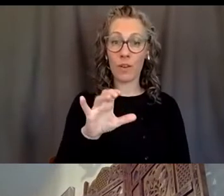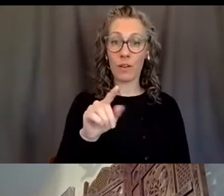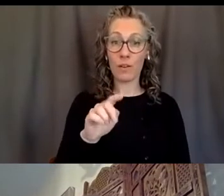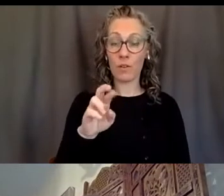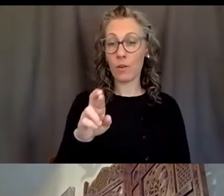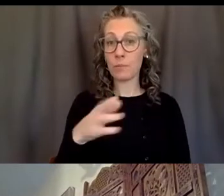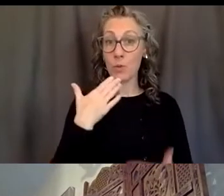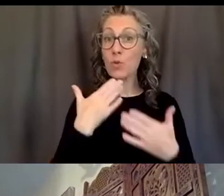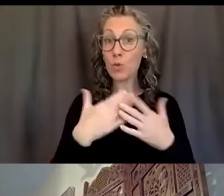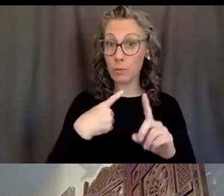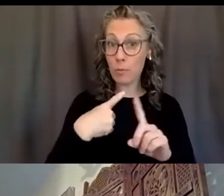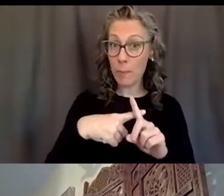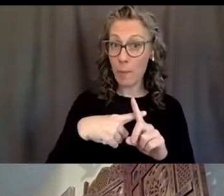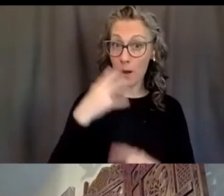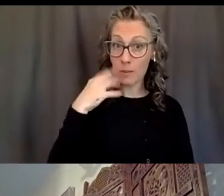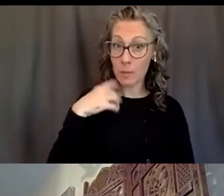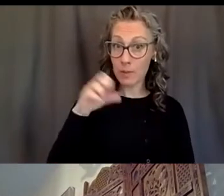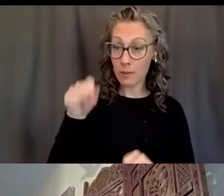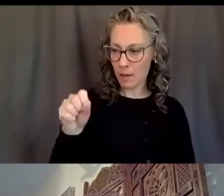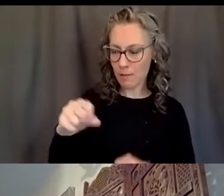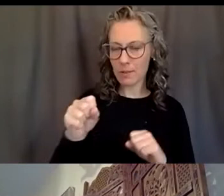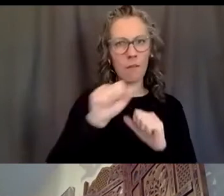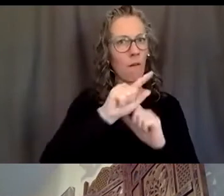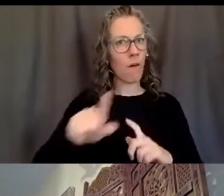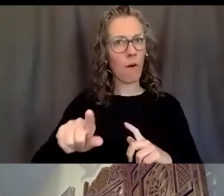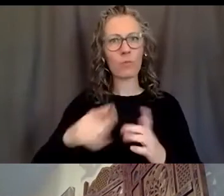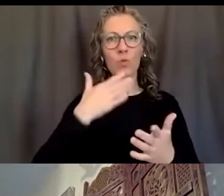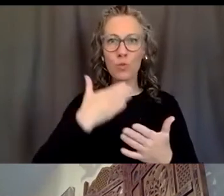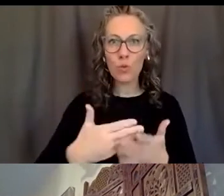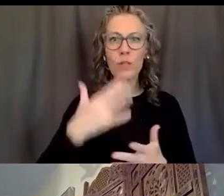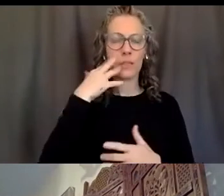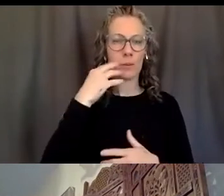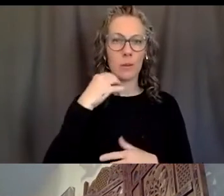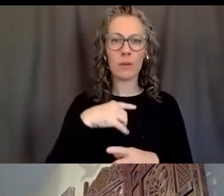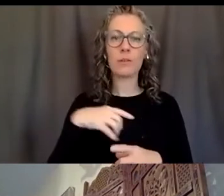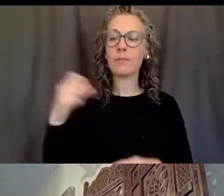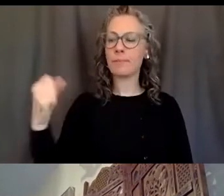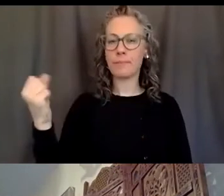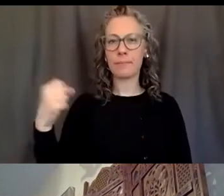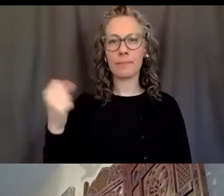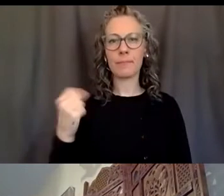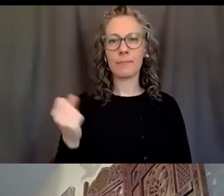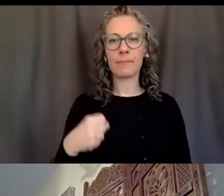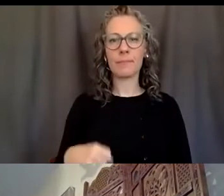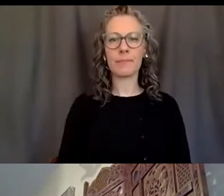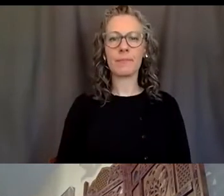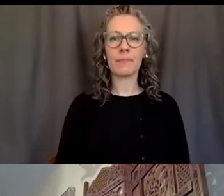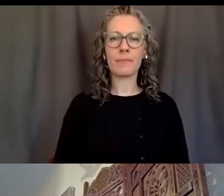good experience. Yes. All of it was a good experience. Yes. Right. Yeah. Mhm. Yeah.